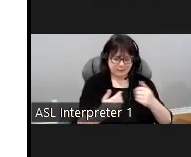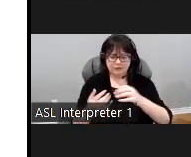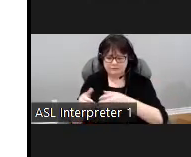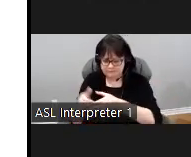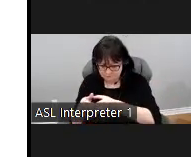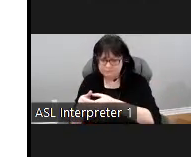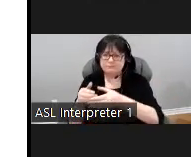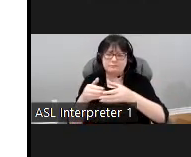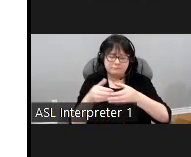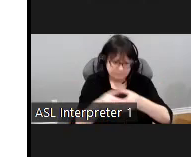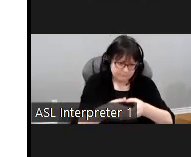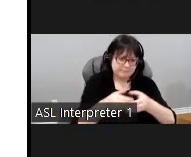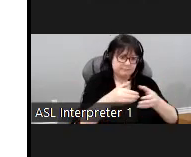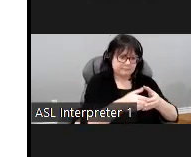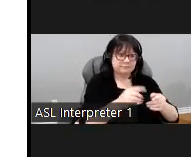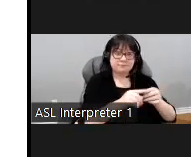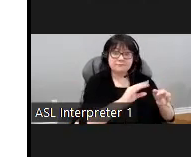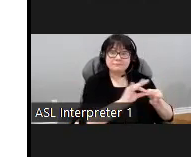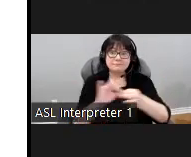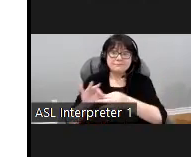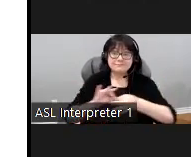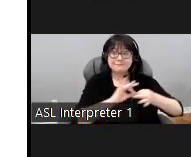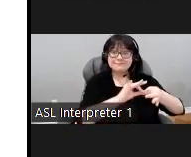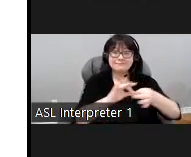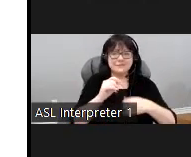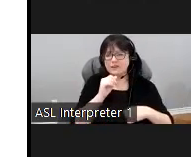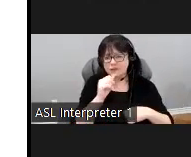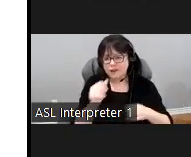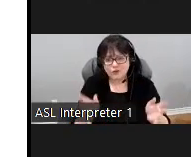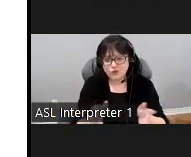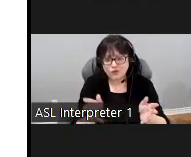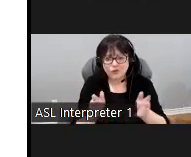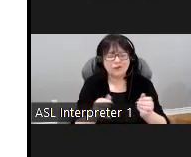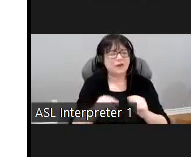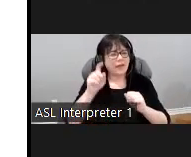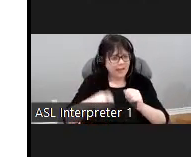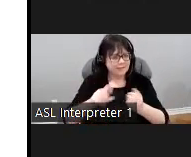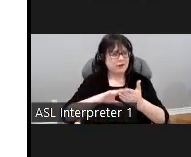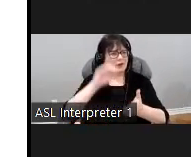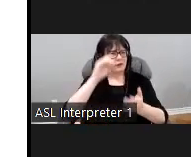how to work collaboratively, collectively is part of the learning that we need to do.